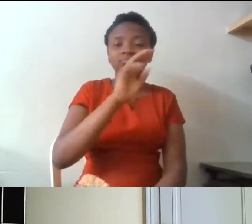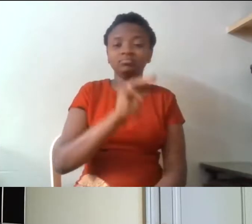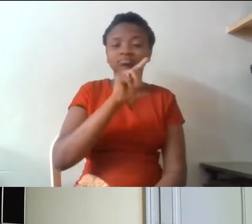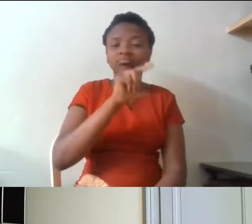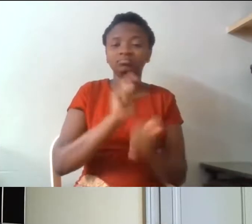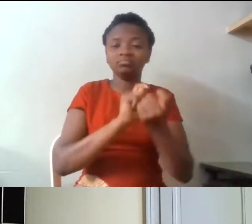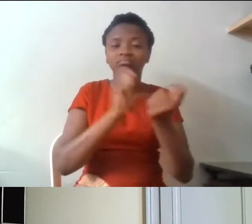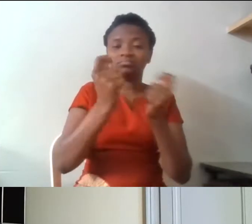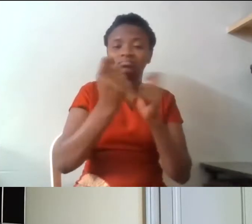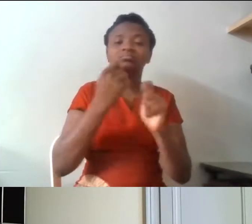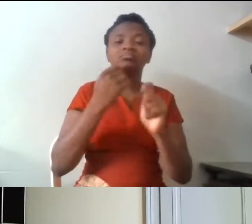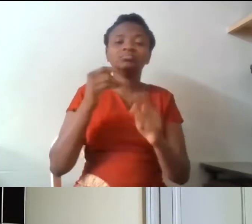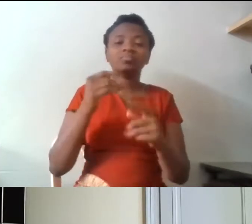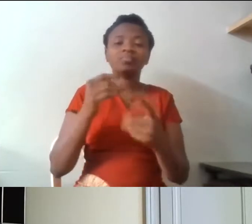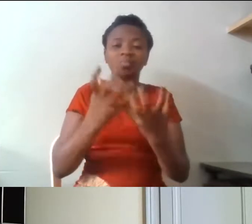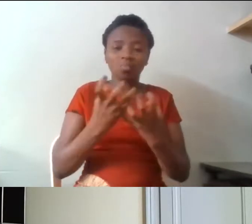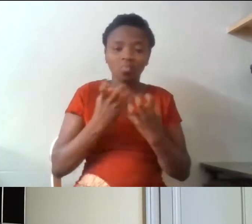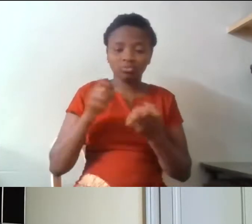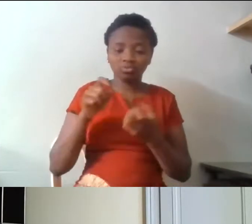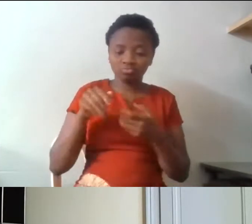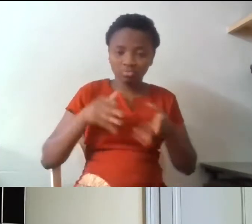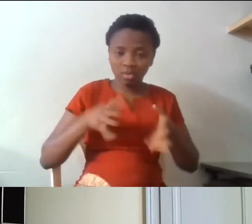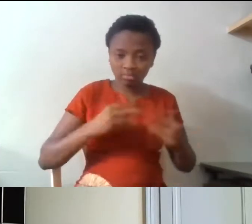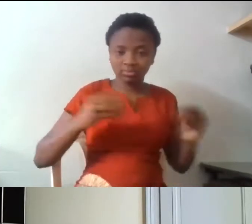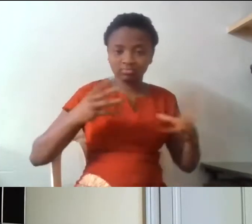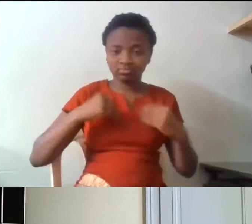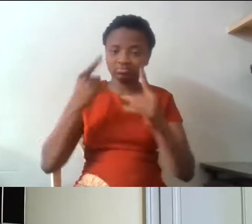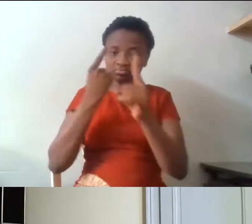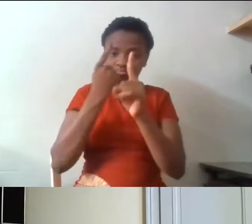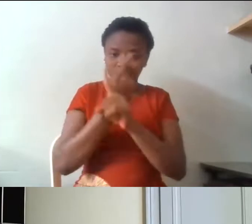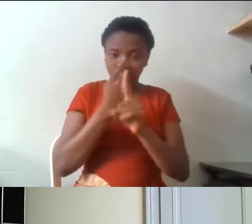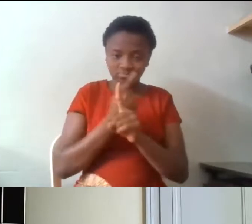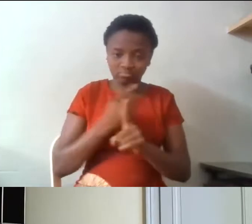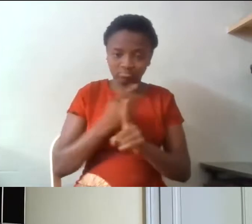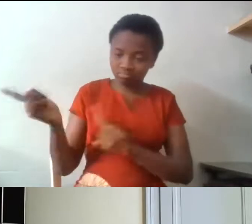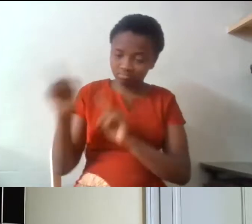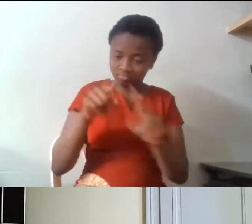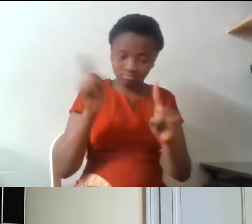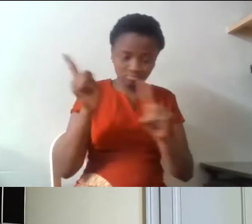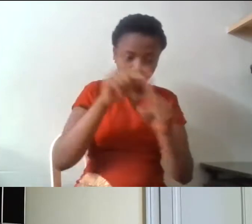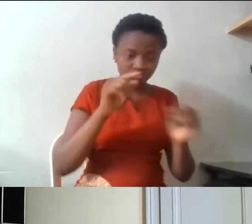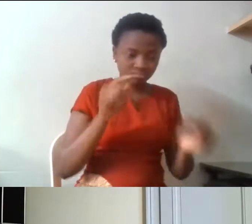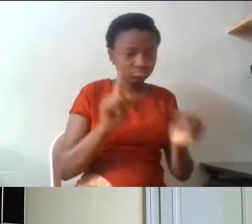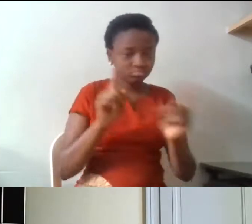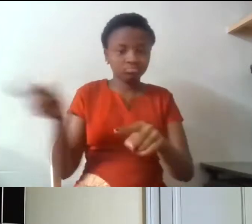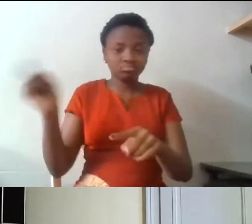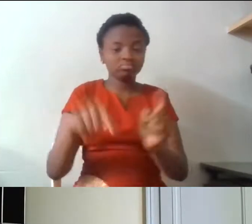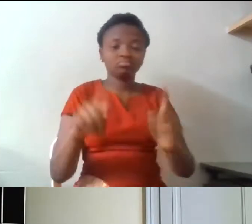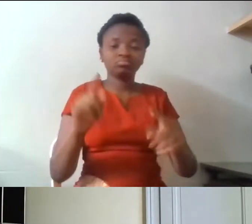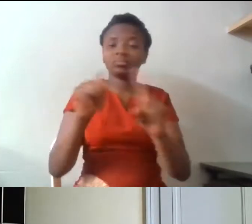different parts of the Federation to focus on their priorities, their areas of expertise, and a number of CBM's